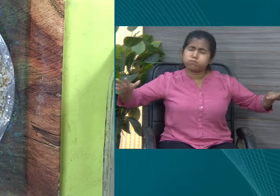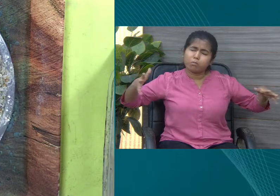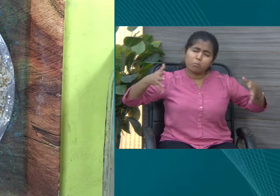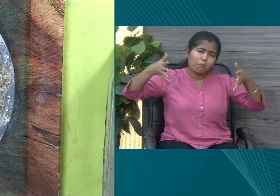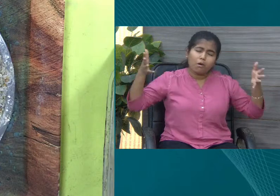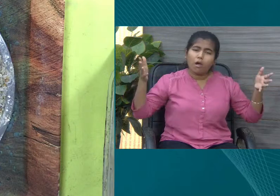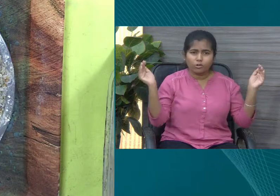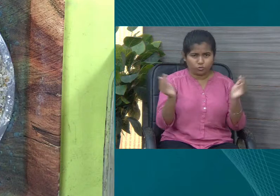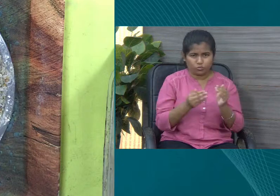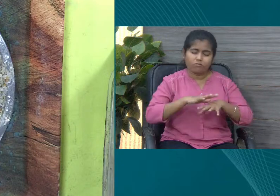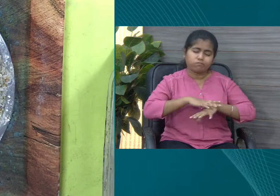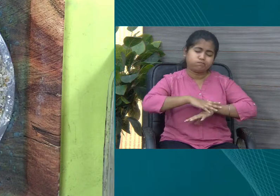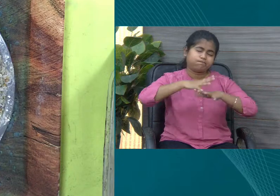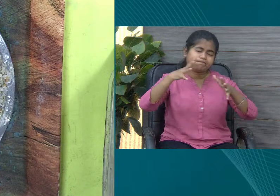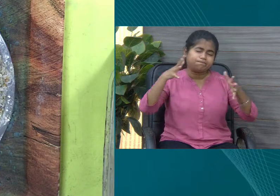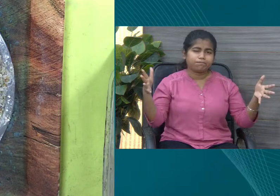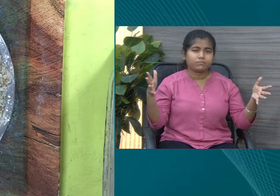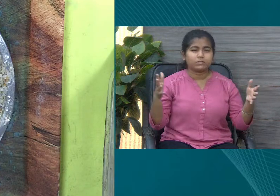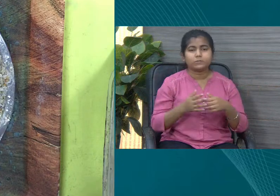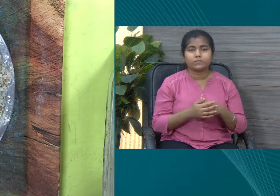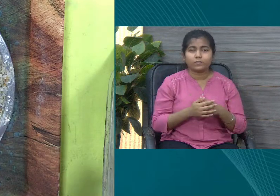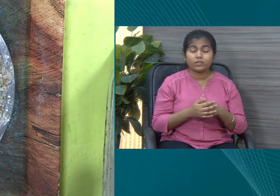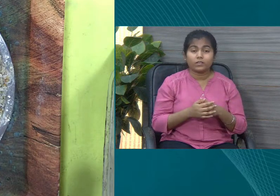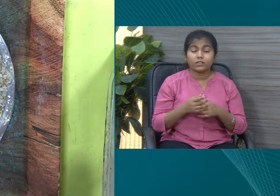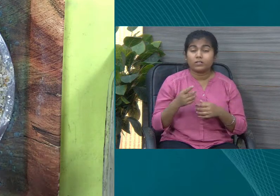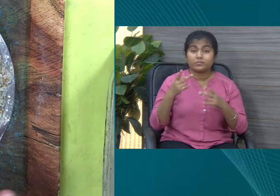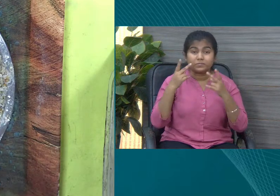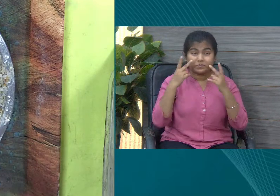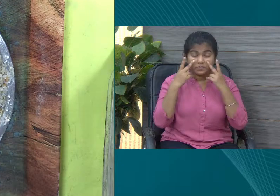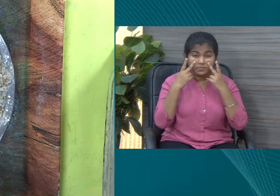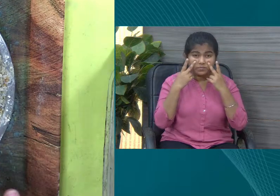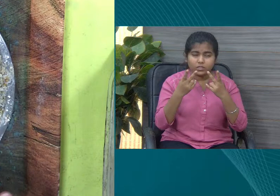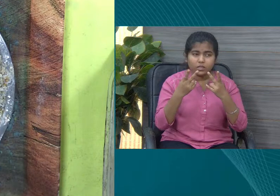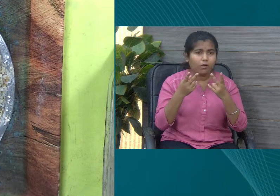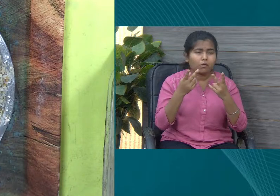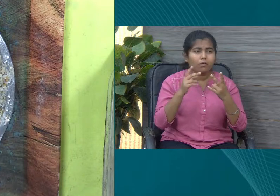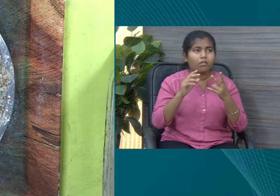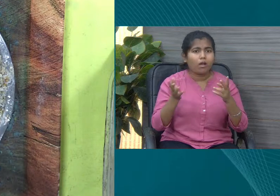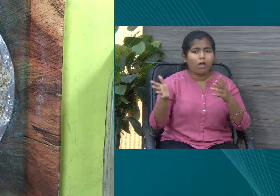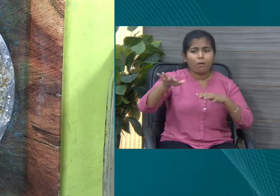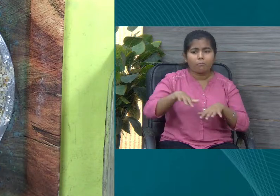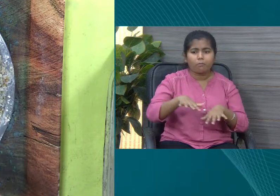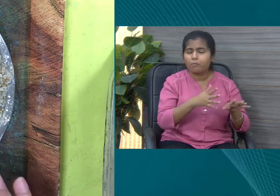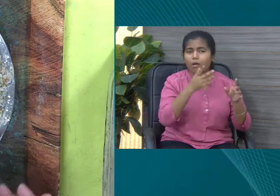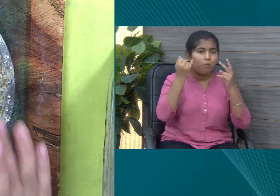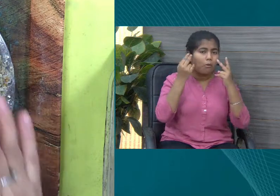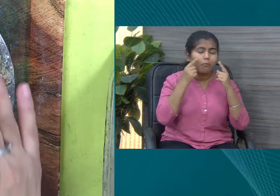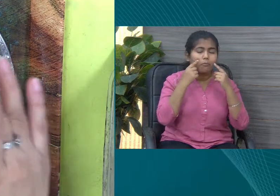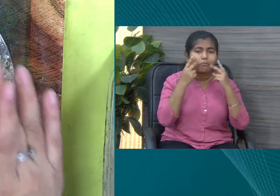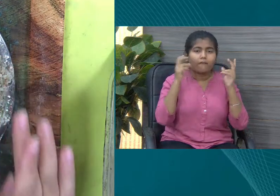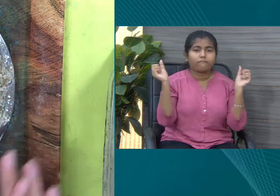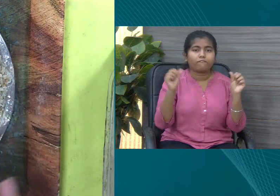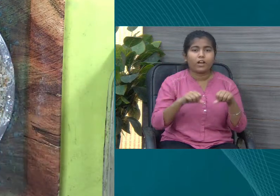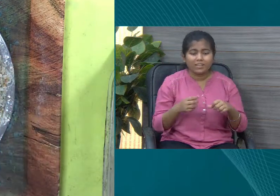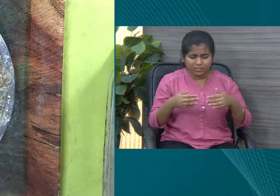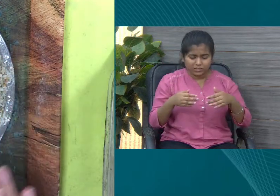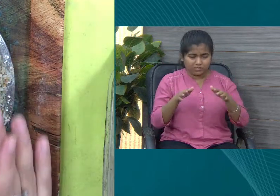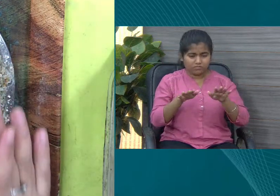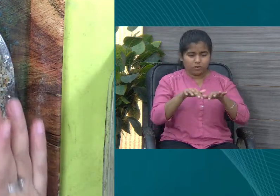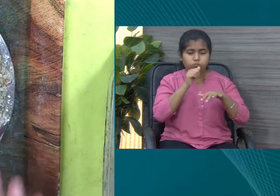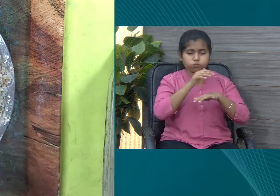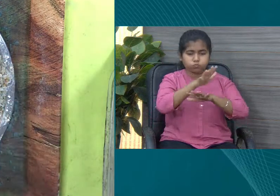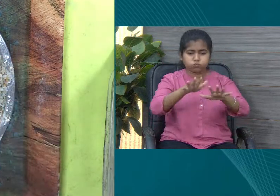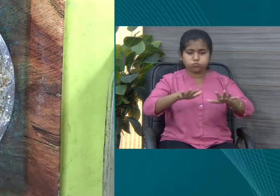very vast. Means you cannot see the shore, and in the middle of the sea there is this piece